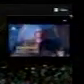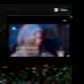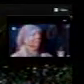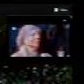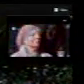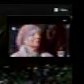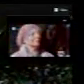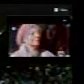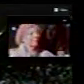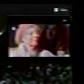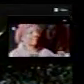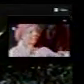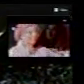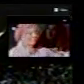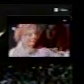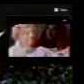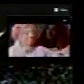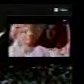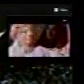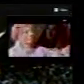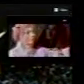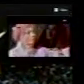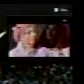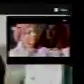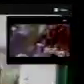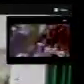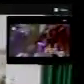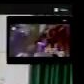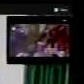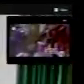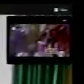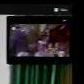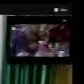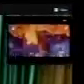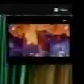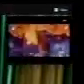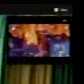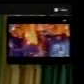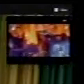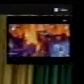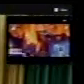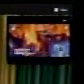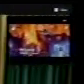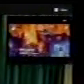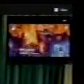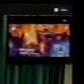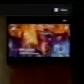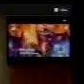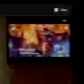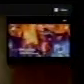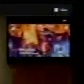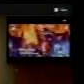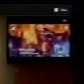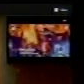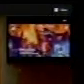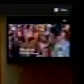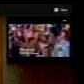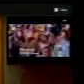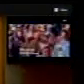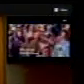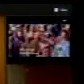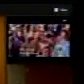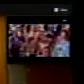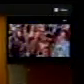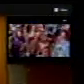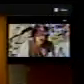them. Separation. John the Baptist that came before him did no miracle. He didn't say that's my